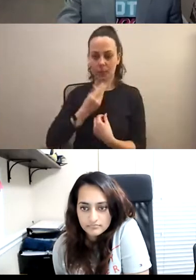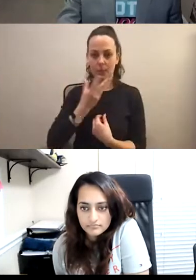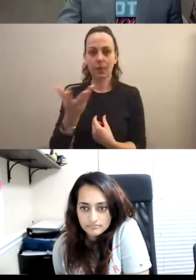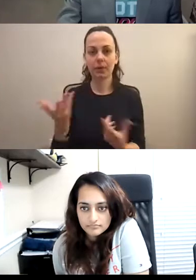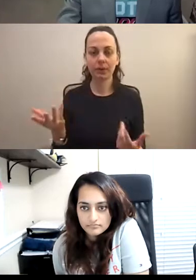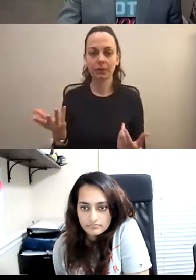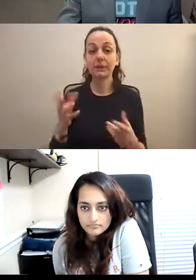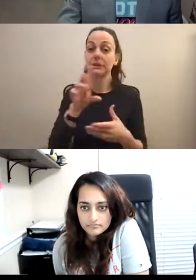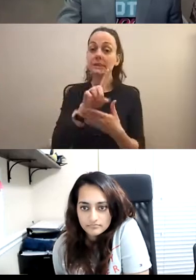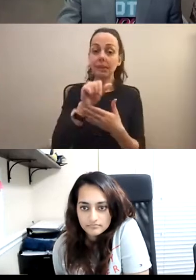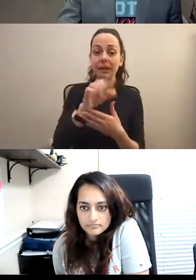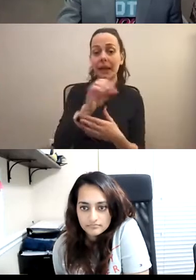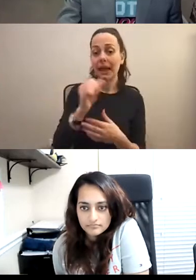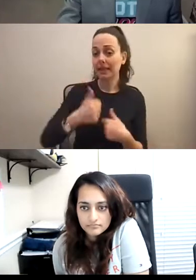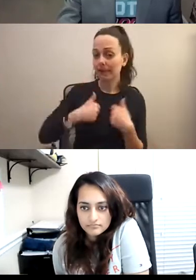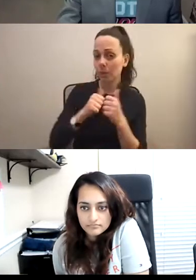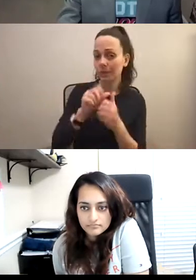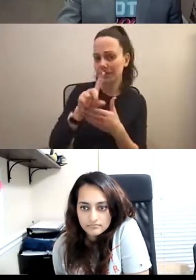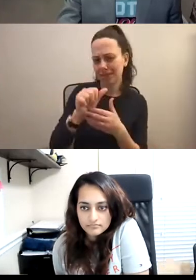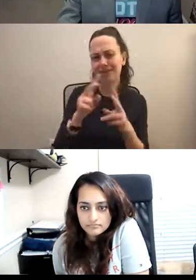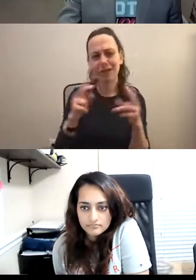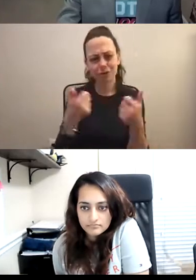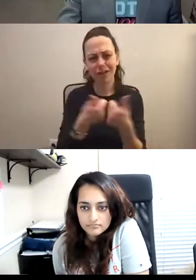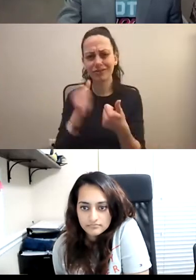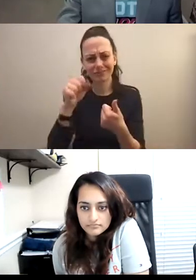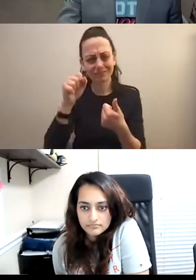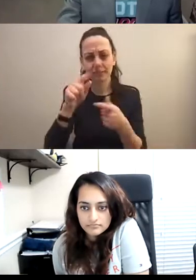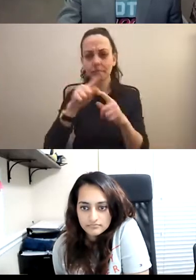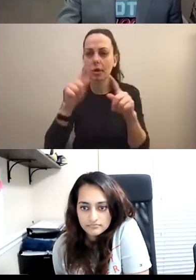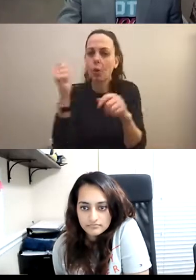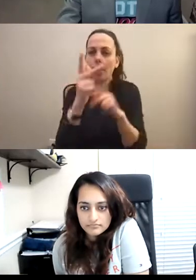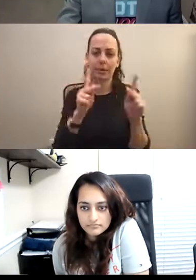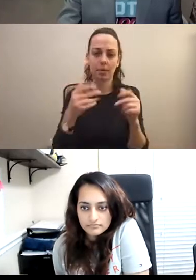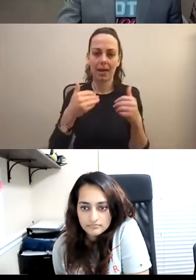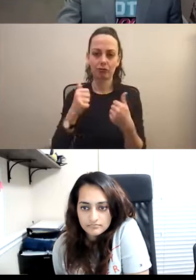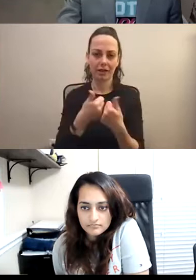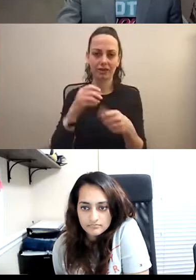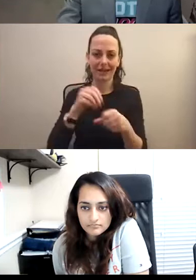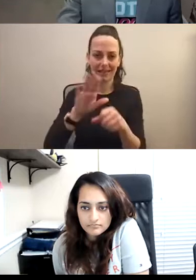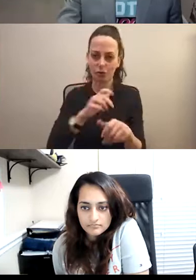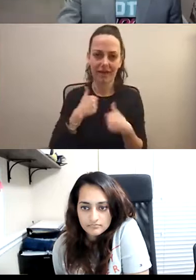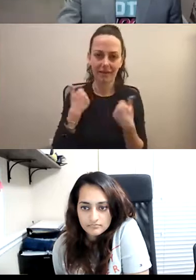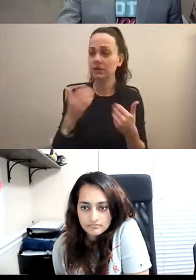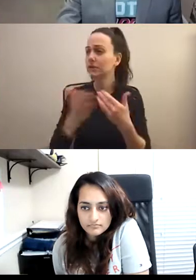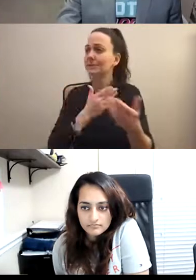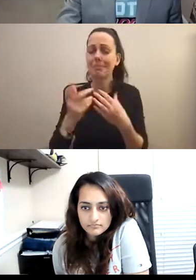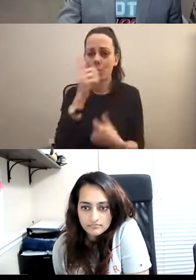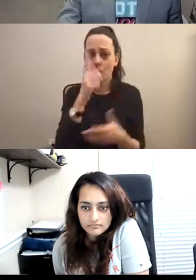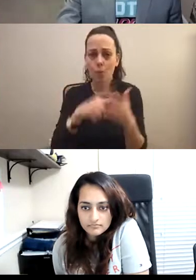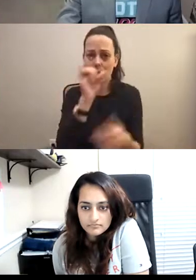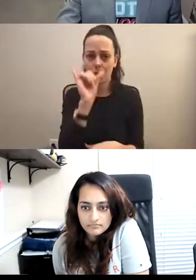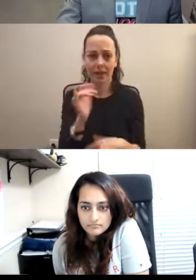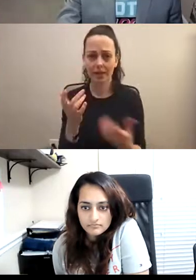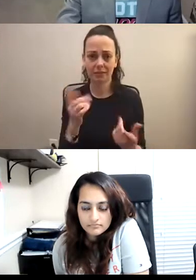Disability and living with the disability is very challenging, but everyone has their challenges in their life, no matter what it may look like